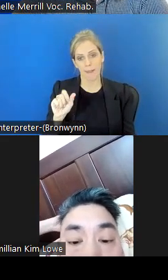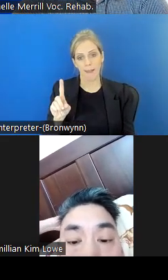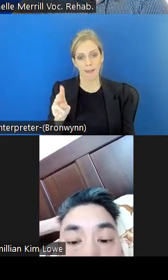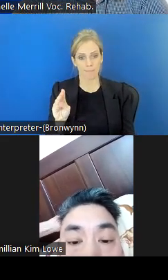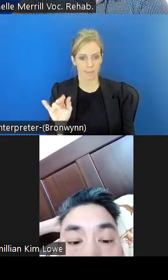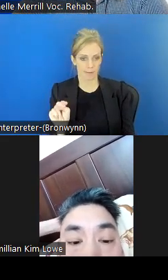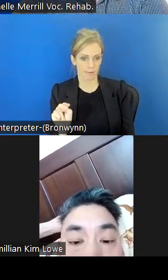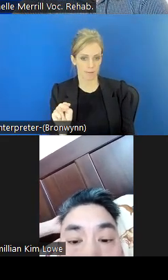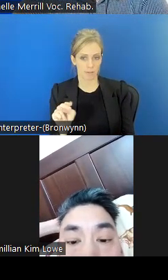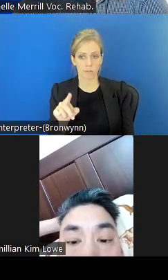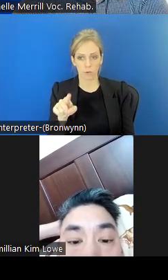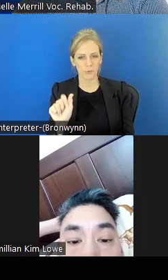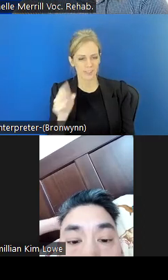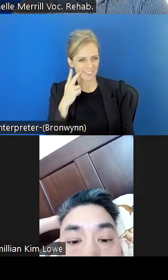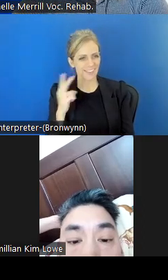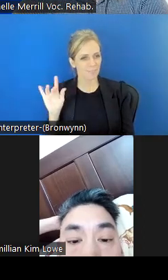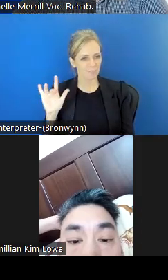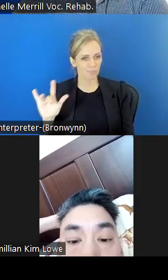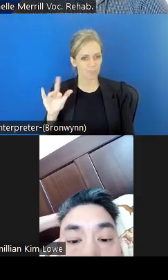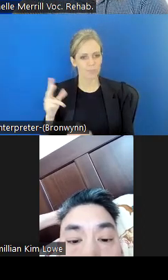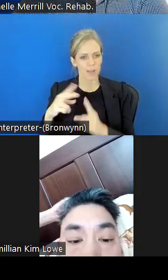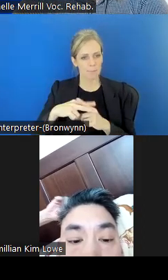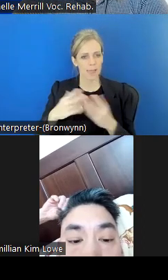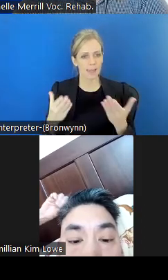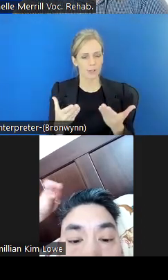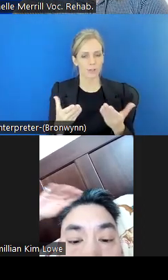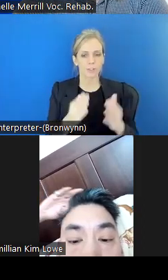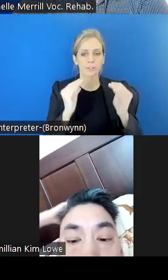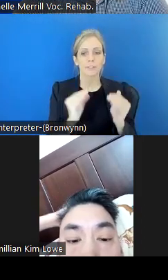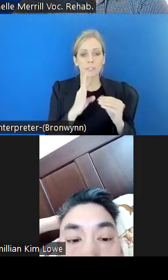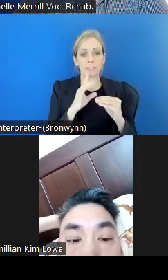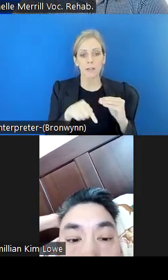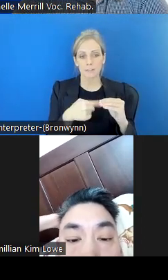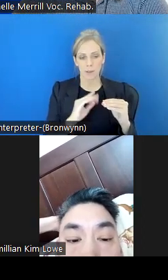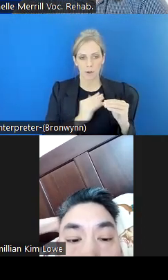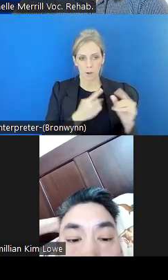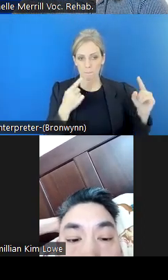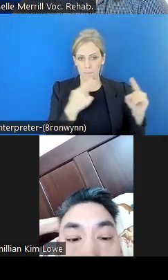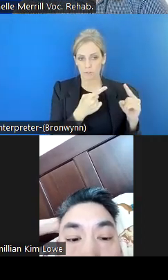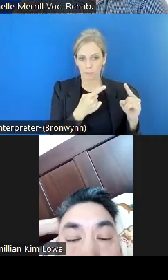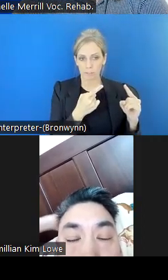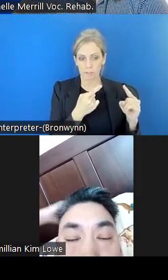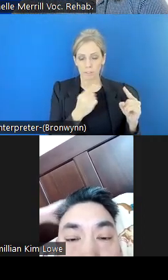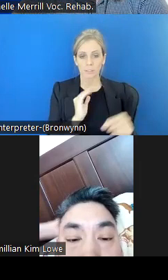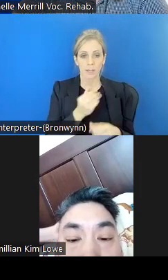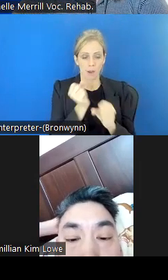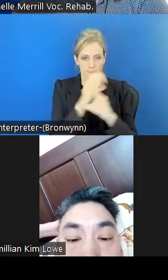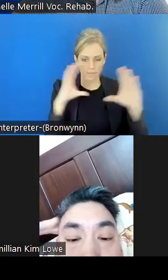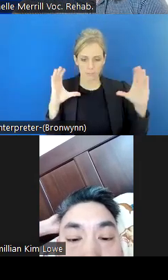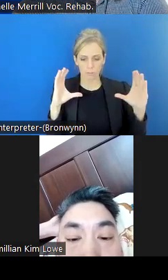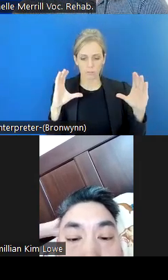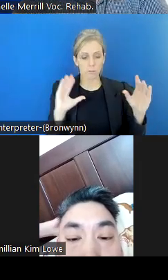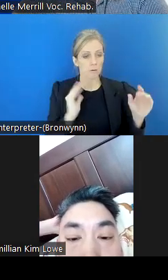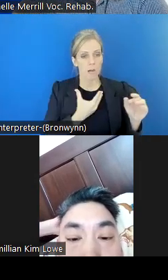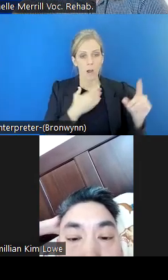again, you haven't applied here, but it talks about our mission and our vision and our goals and who we serve and how